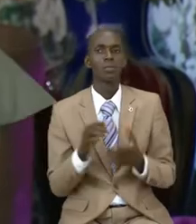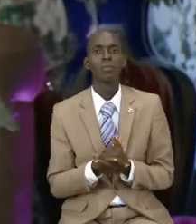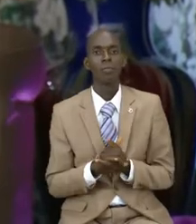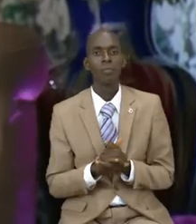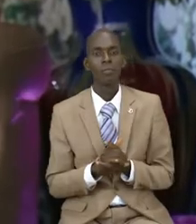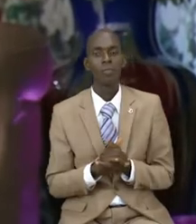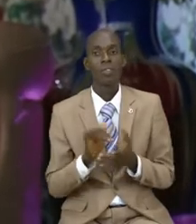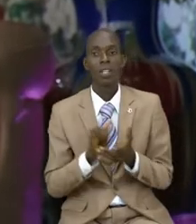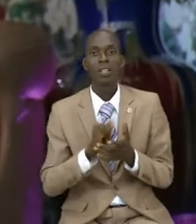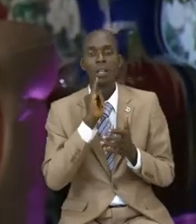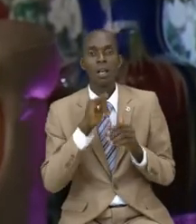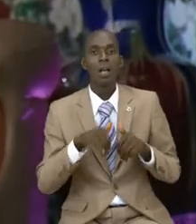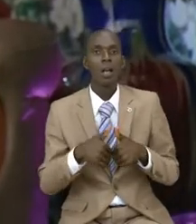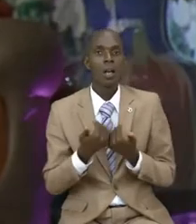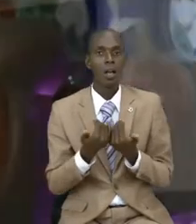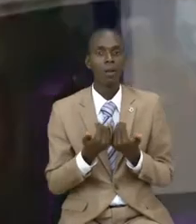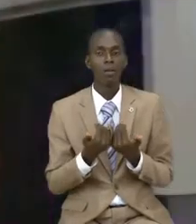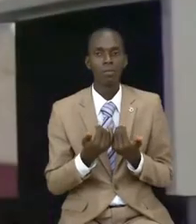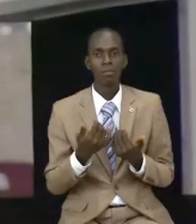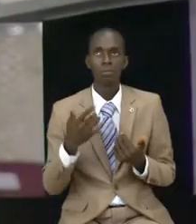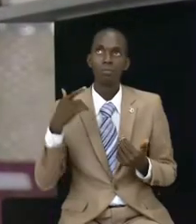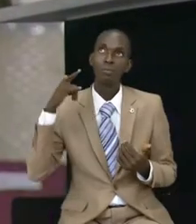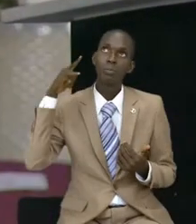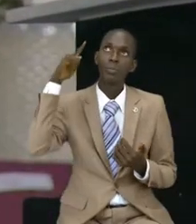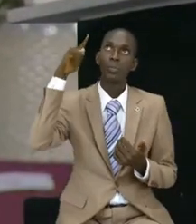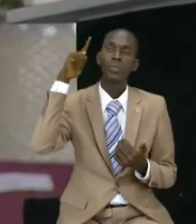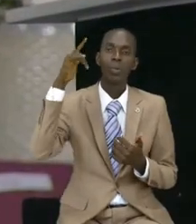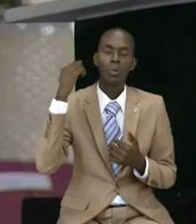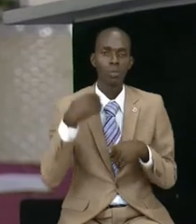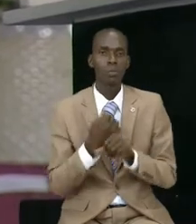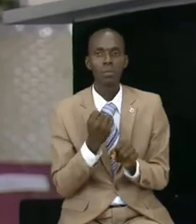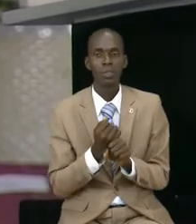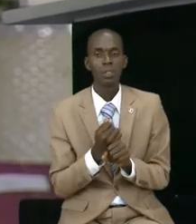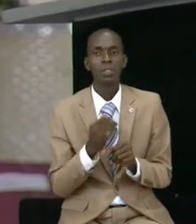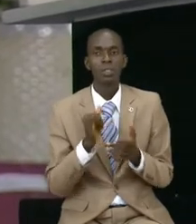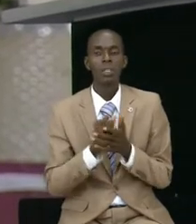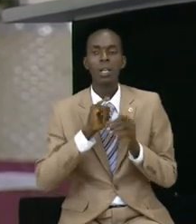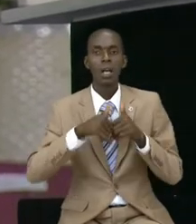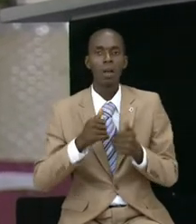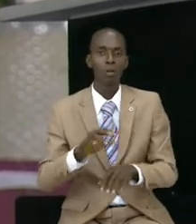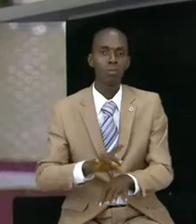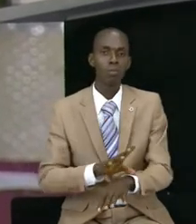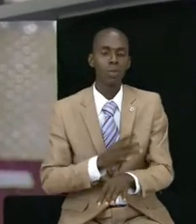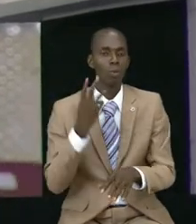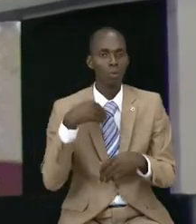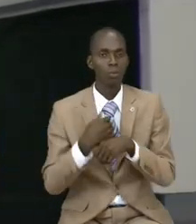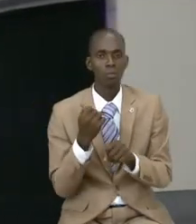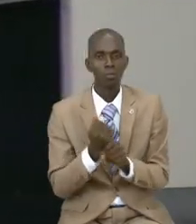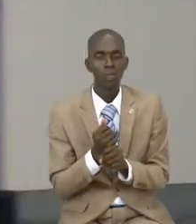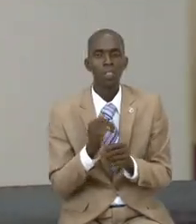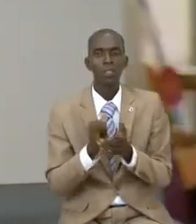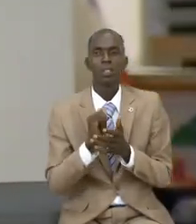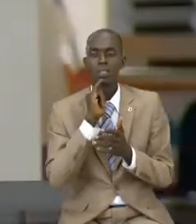That's how aeroplane was invented. That's how computers were invented. That's